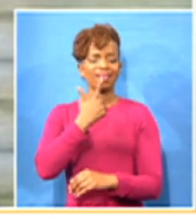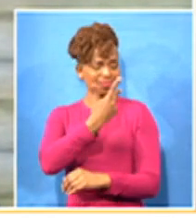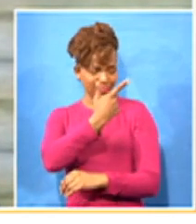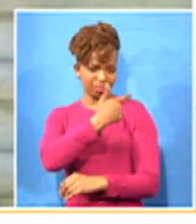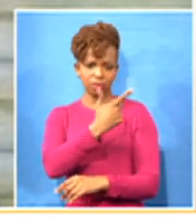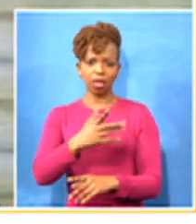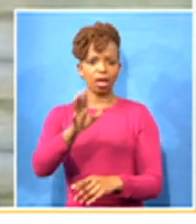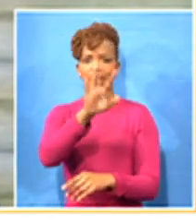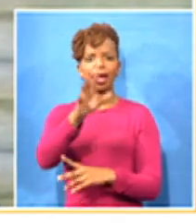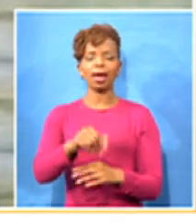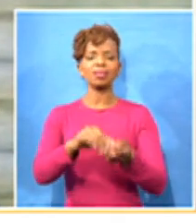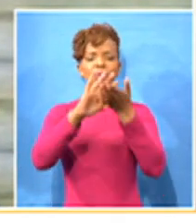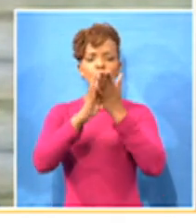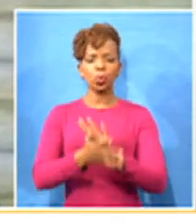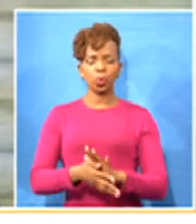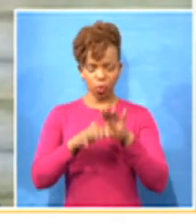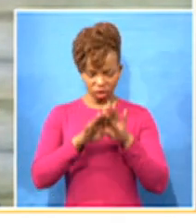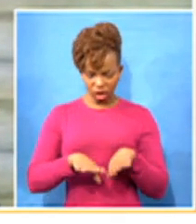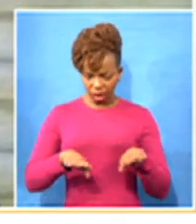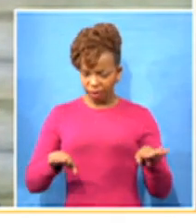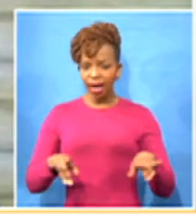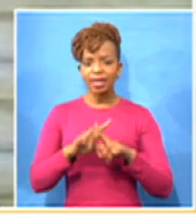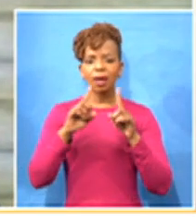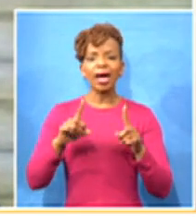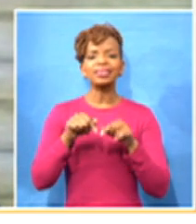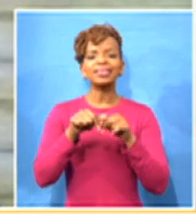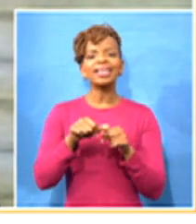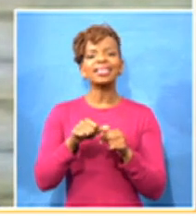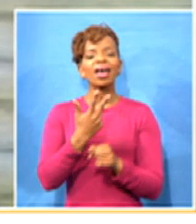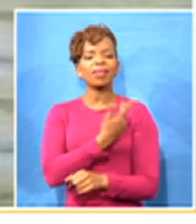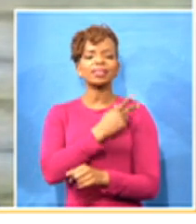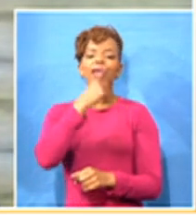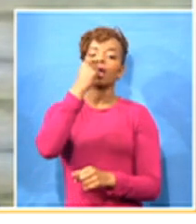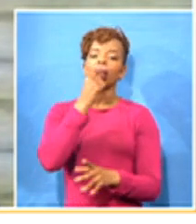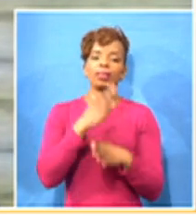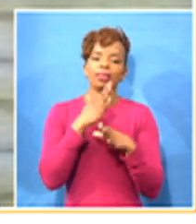to children. How exactly do vaccines work?